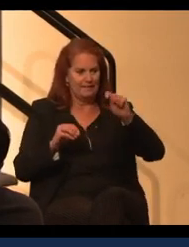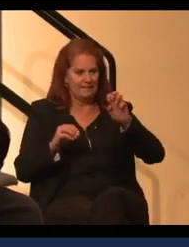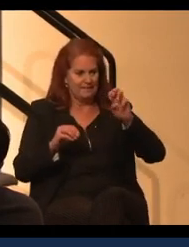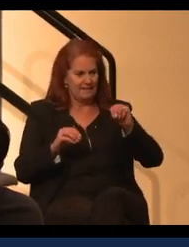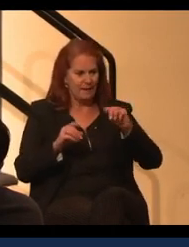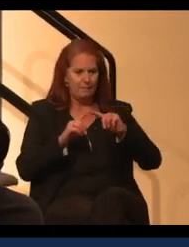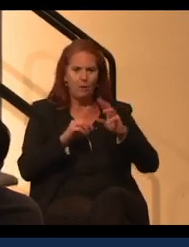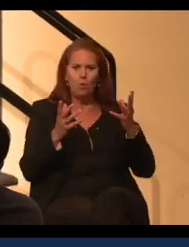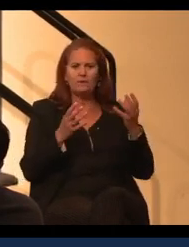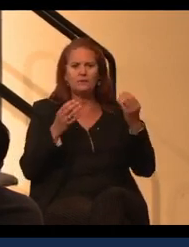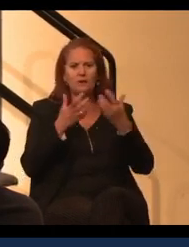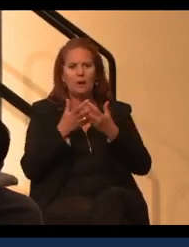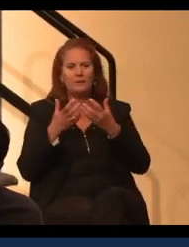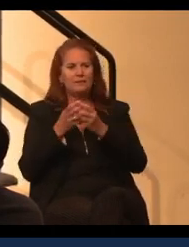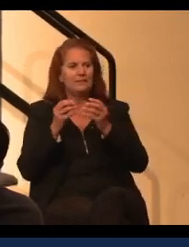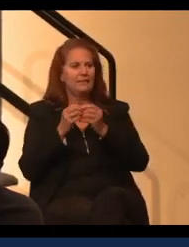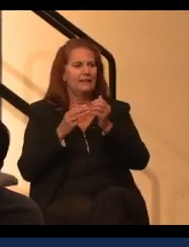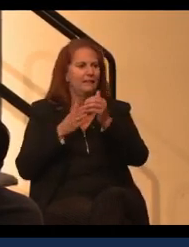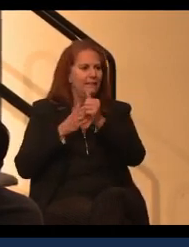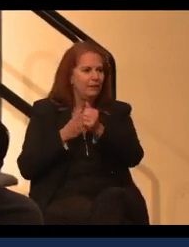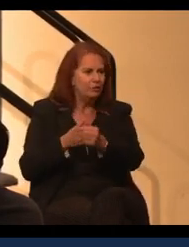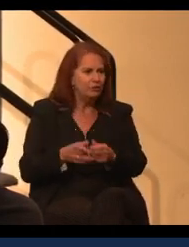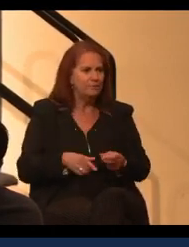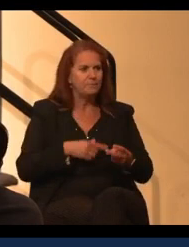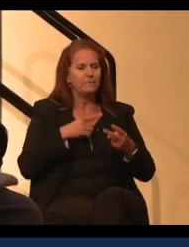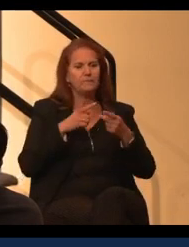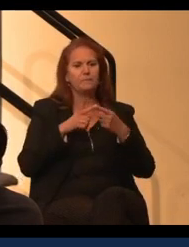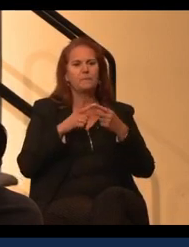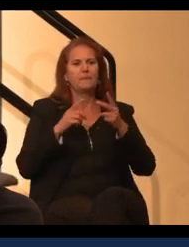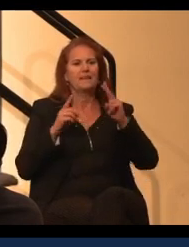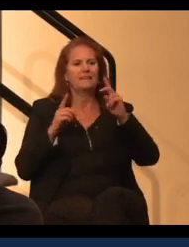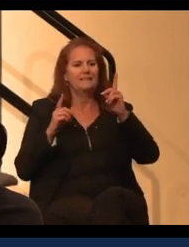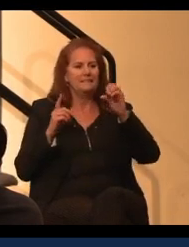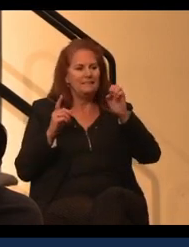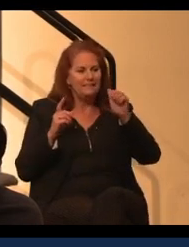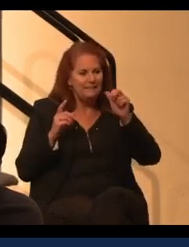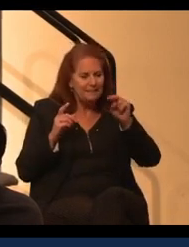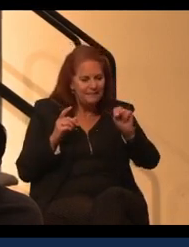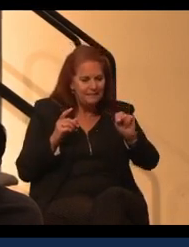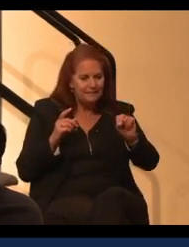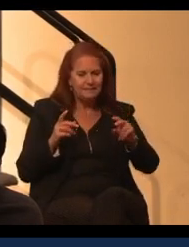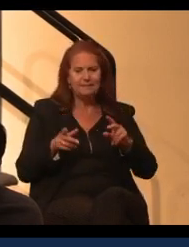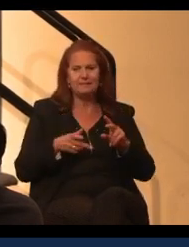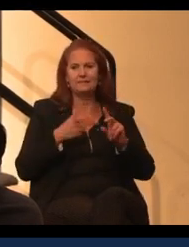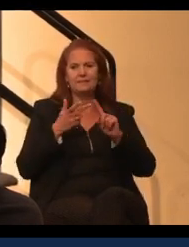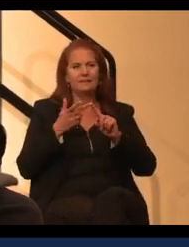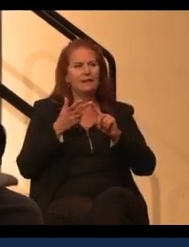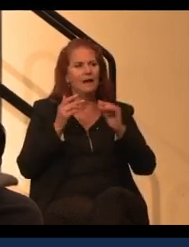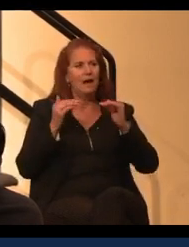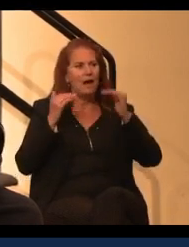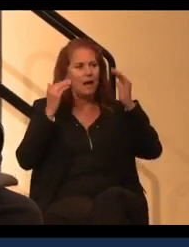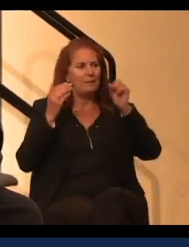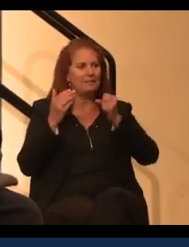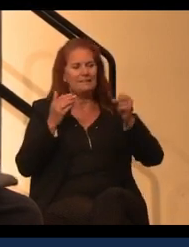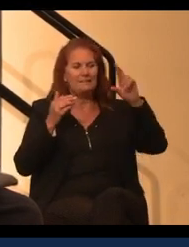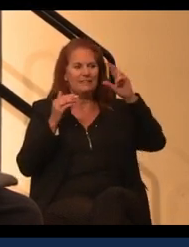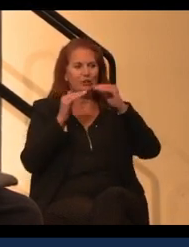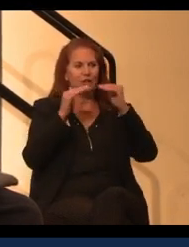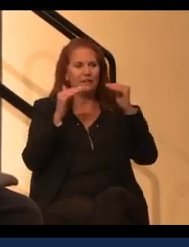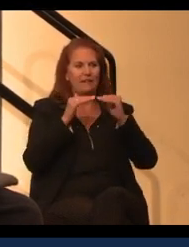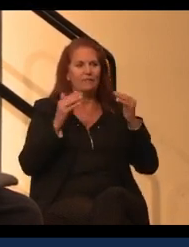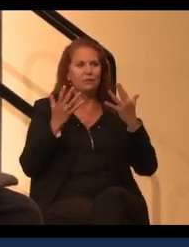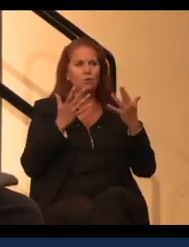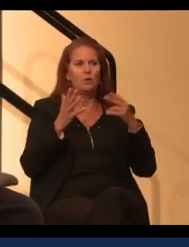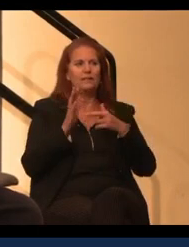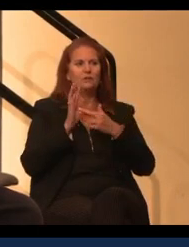what's the composition in the leadership? What's the composition among deans, among the uppermost senior levels? What does